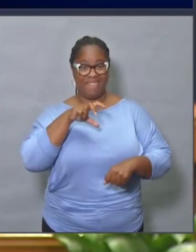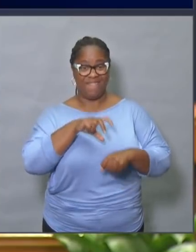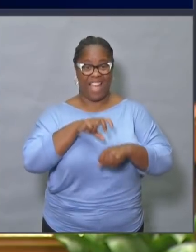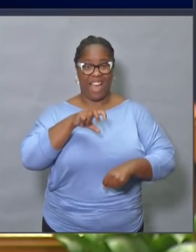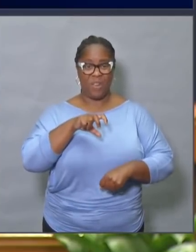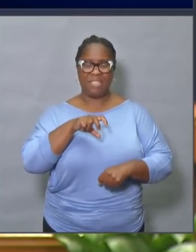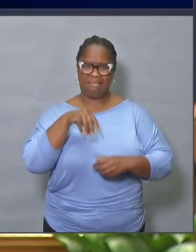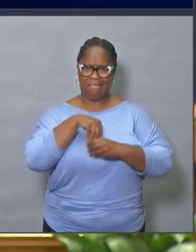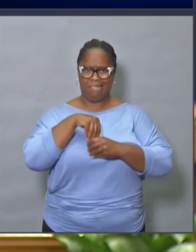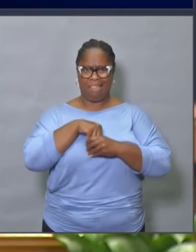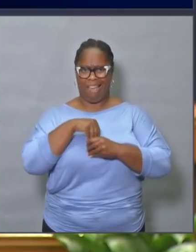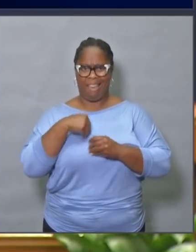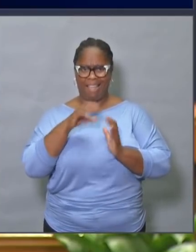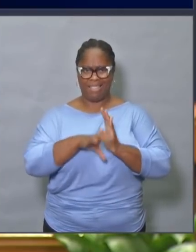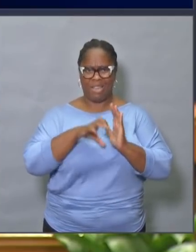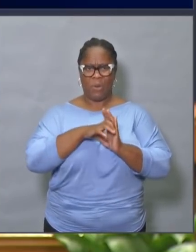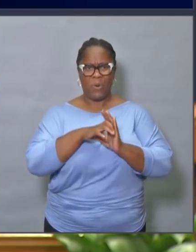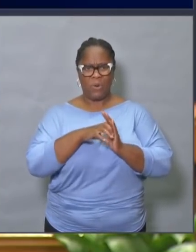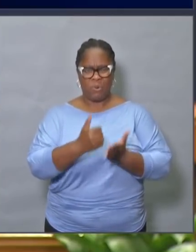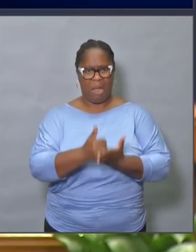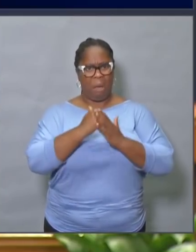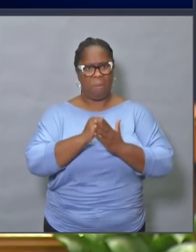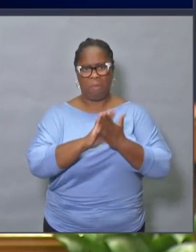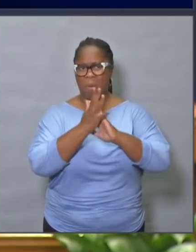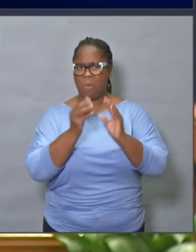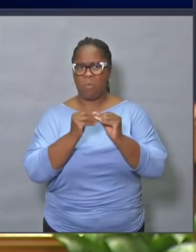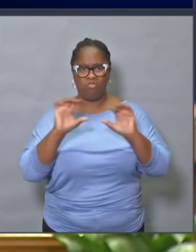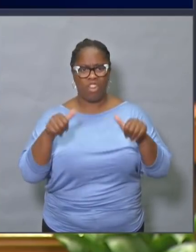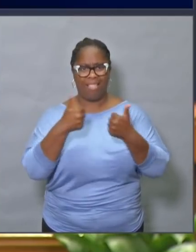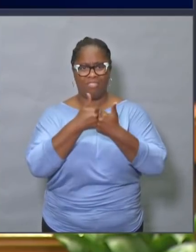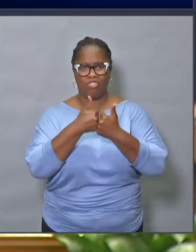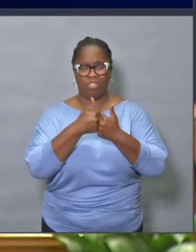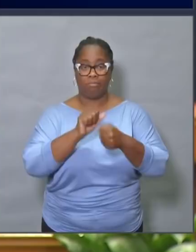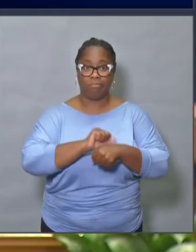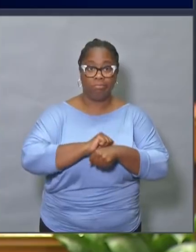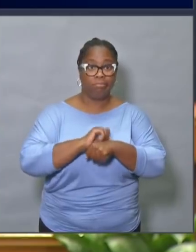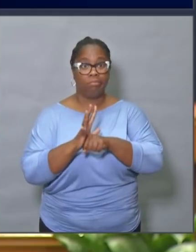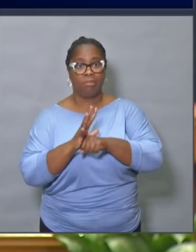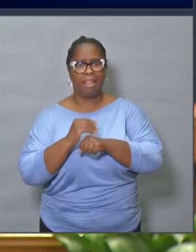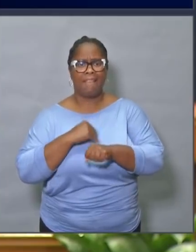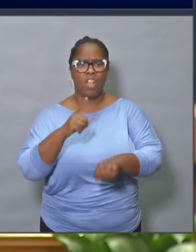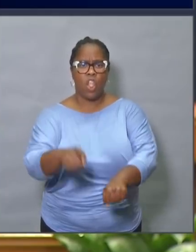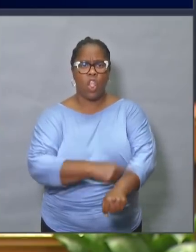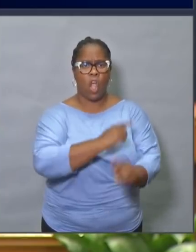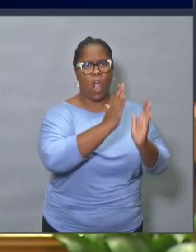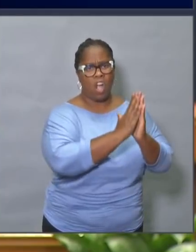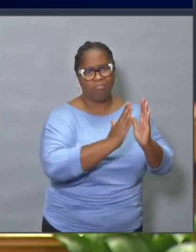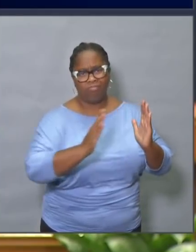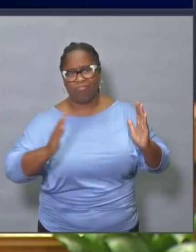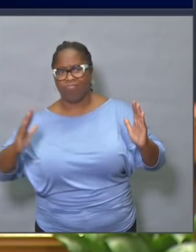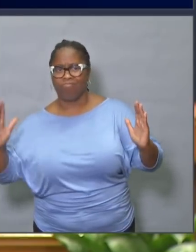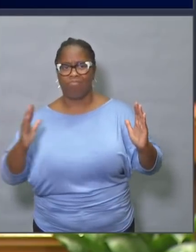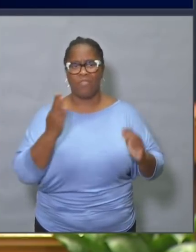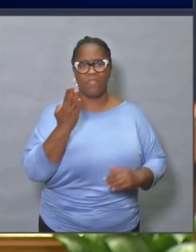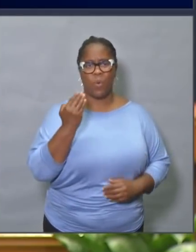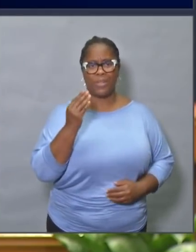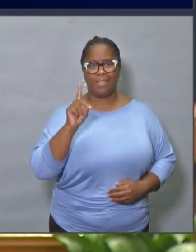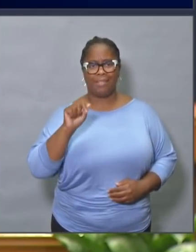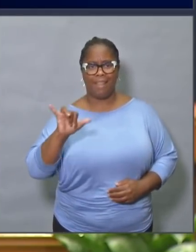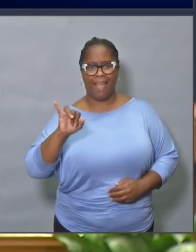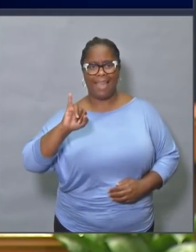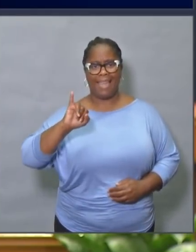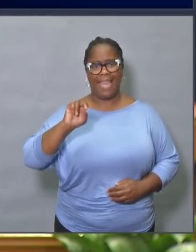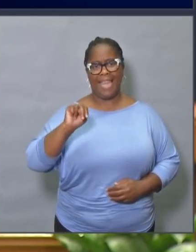challenge. COVID-19 has a long 14-day incubation period, and cases don't develop symptoms right